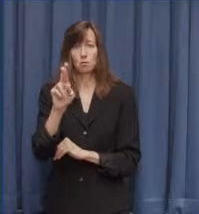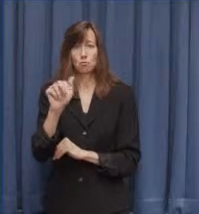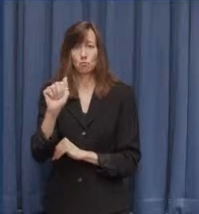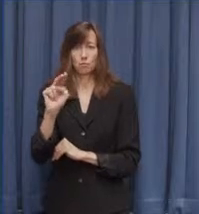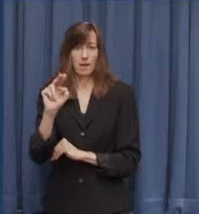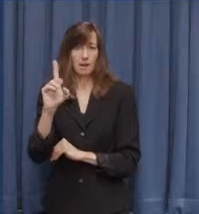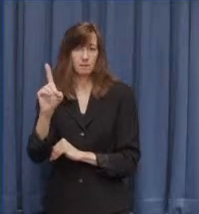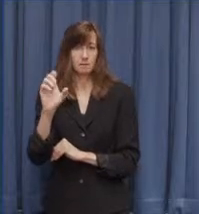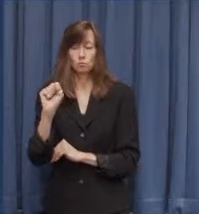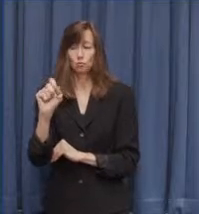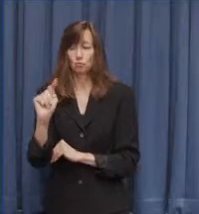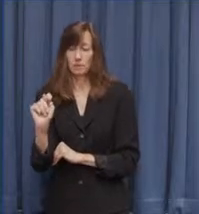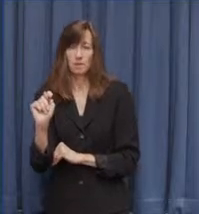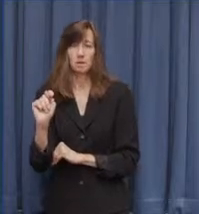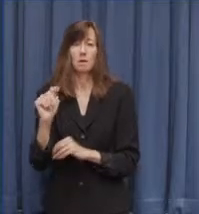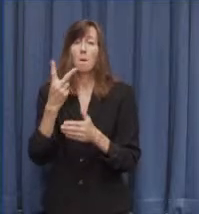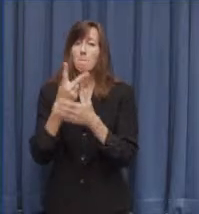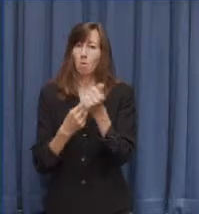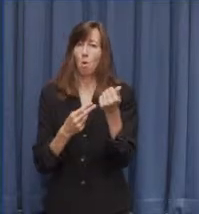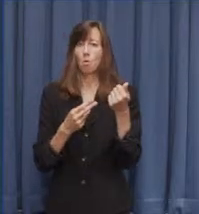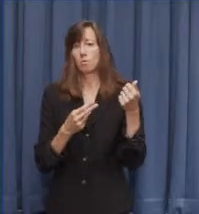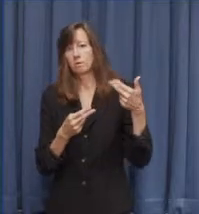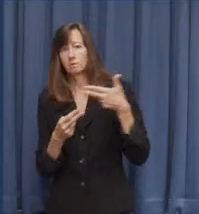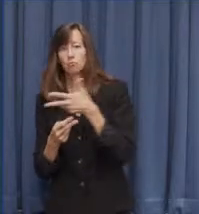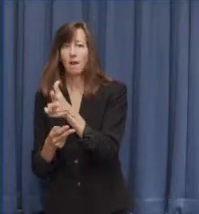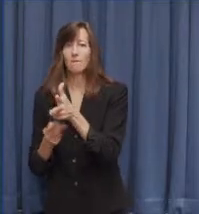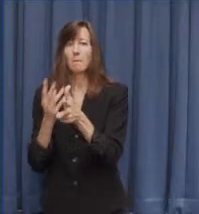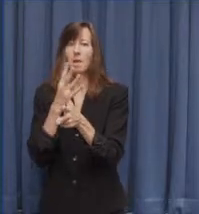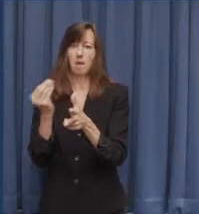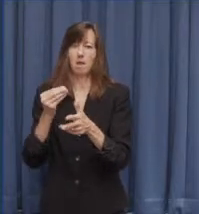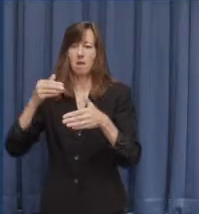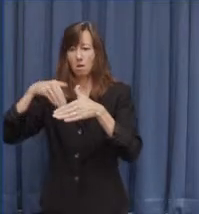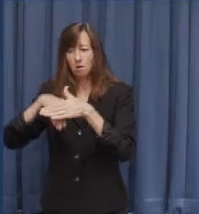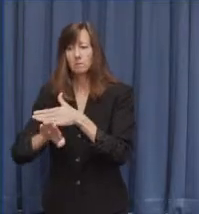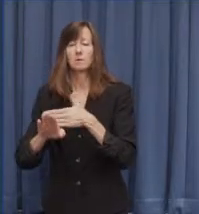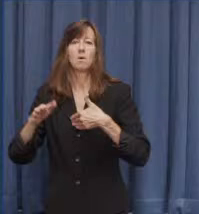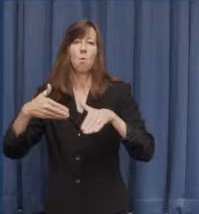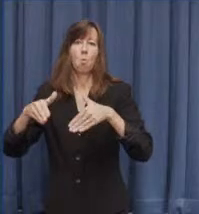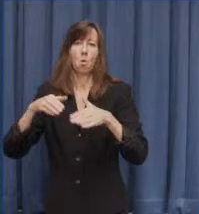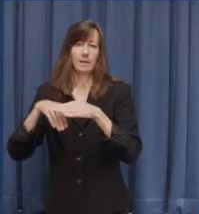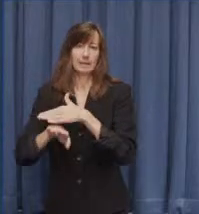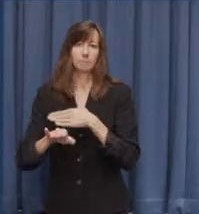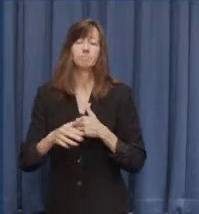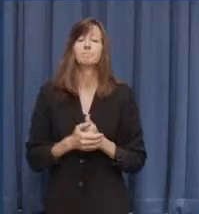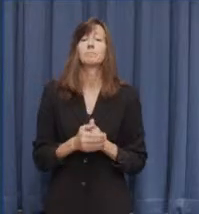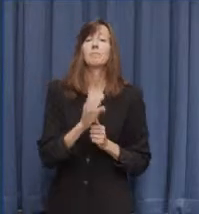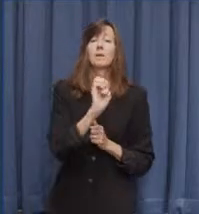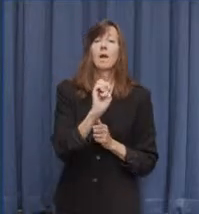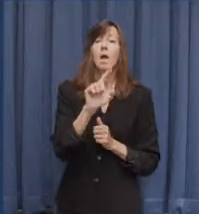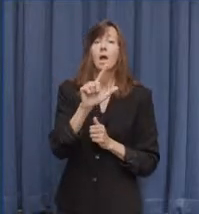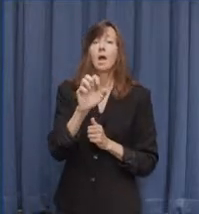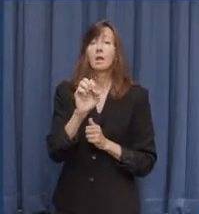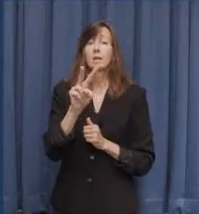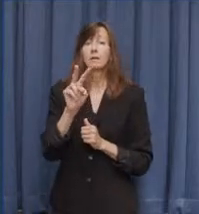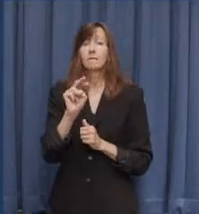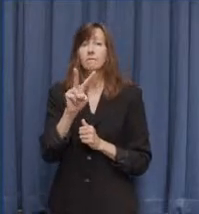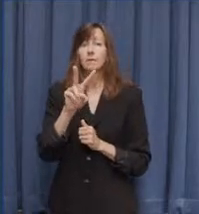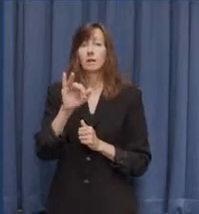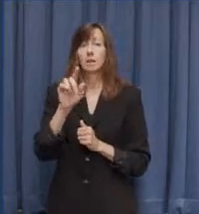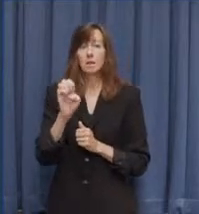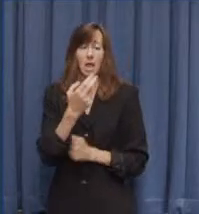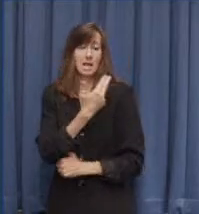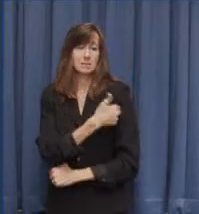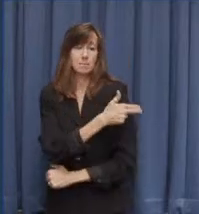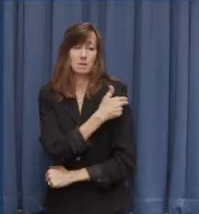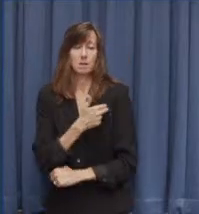up and walk up. Ellenville Regional Hospital. We also have brought online, and thanks to them